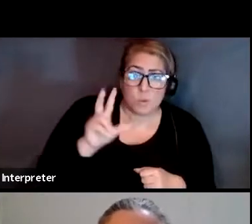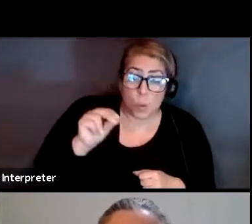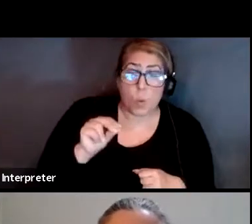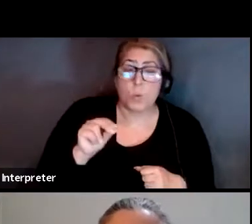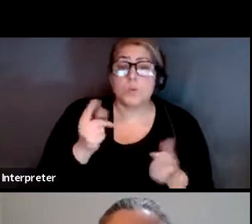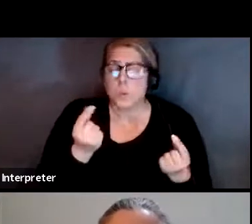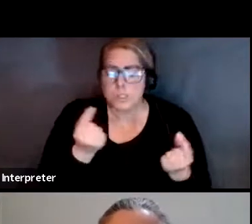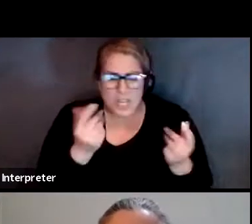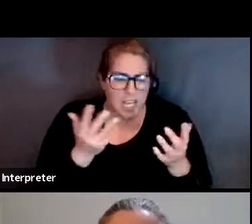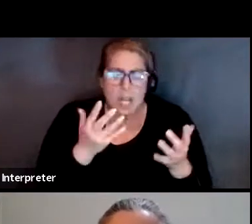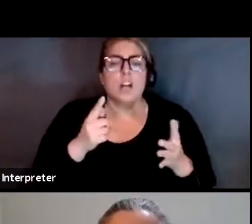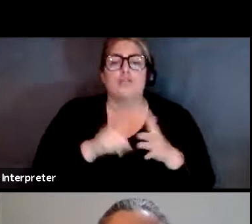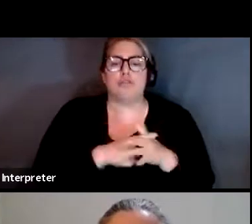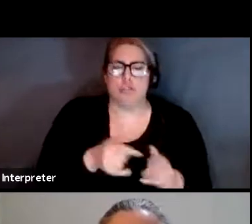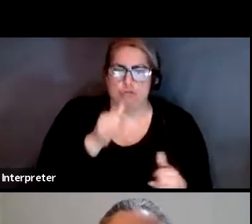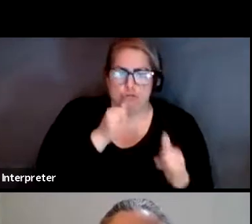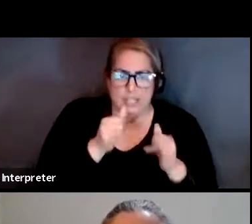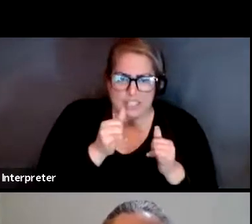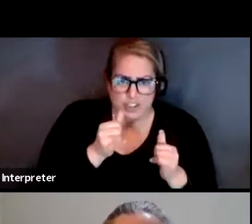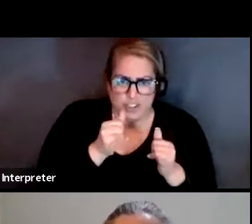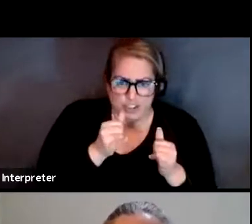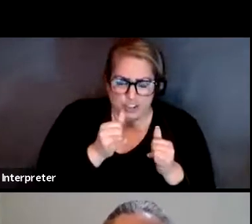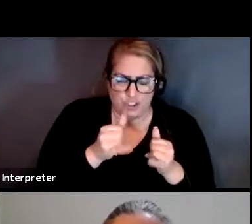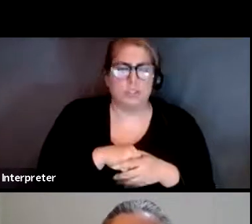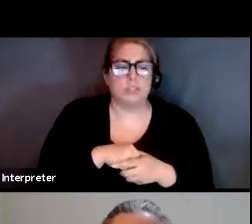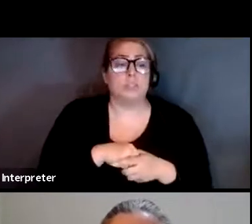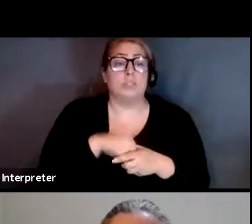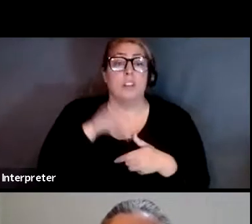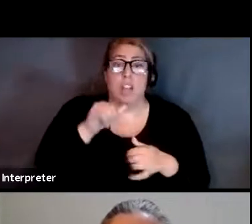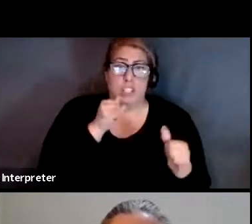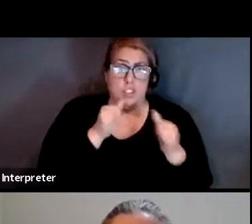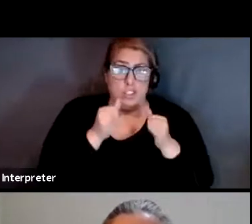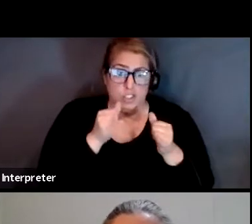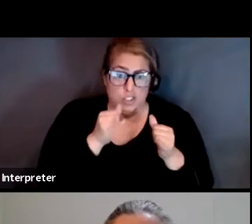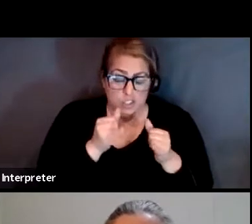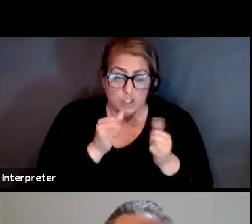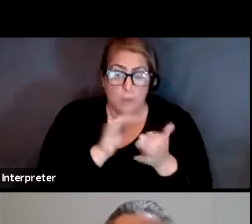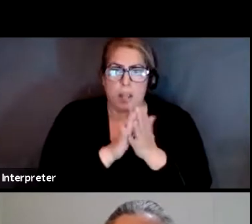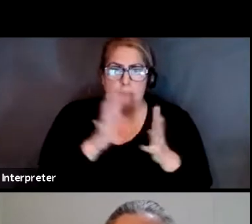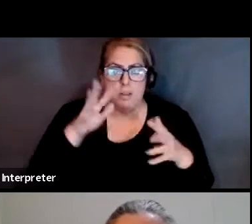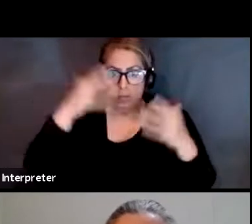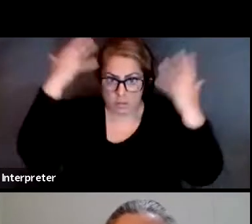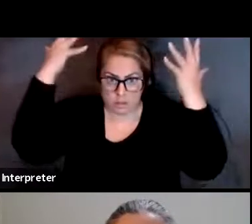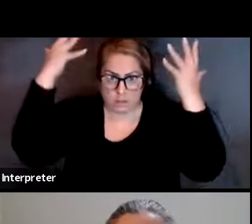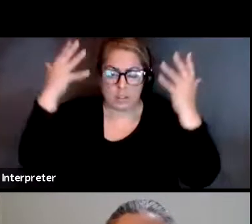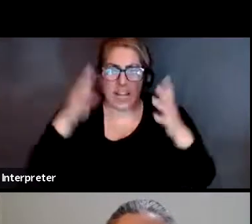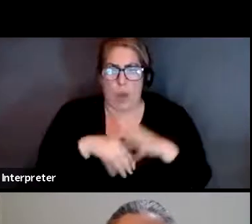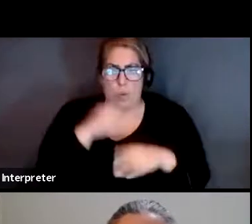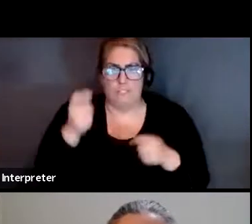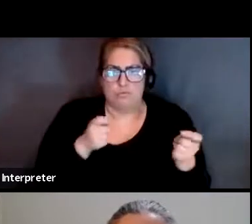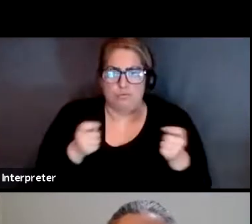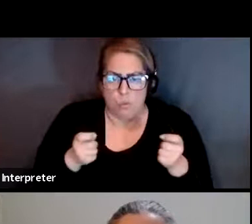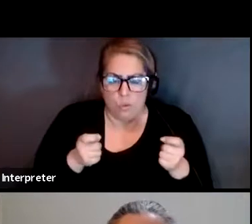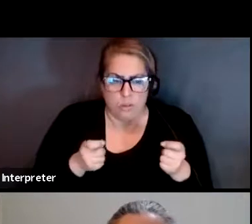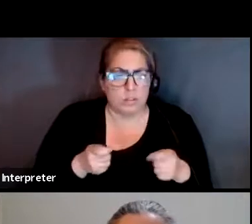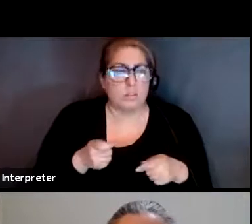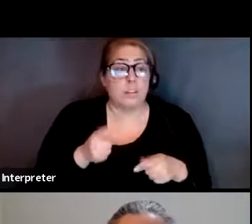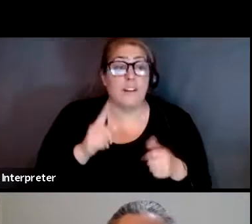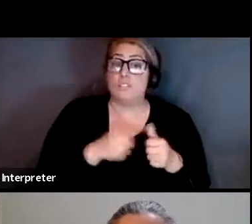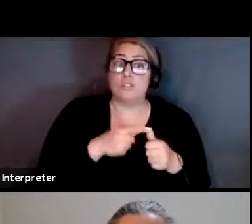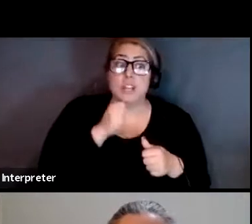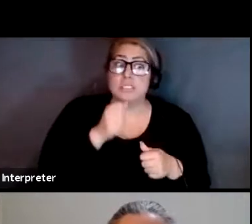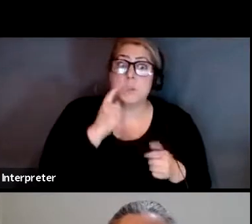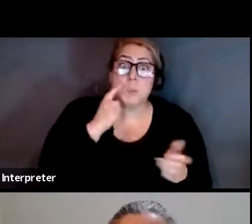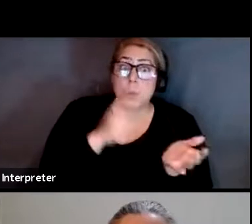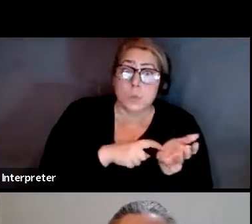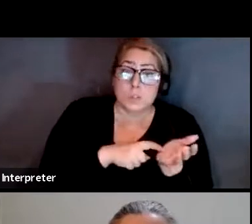drinking. And the drinking started to get out of control. And I didn't notice it at first until I